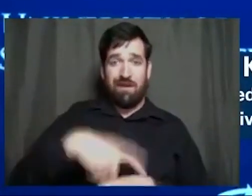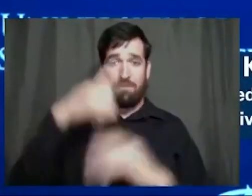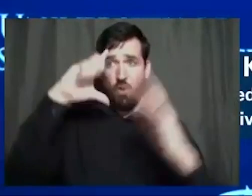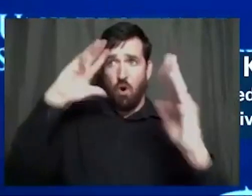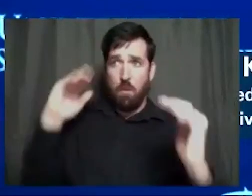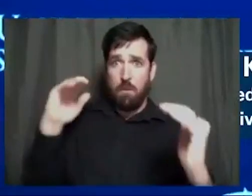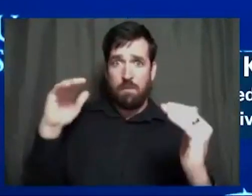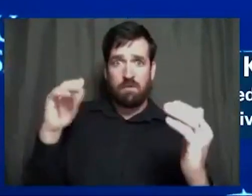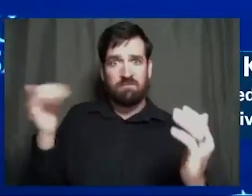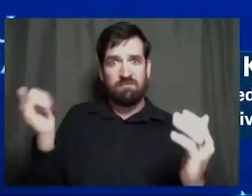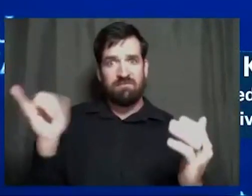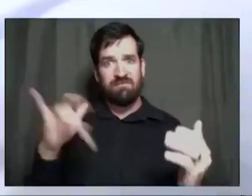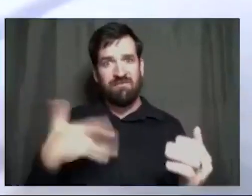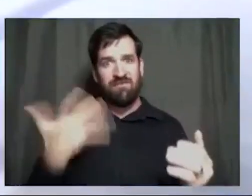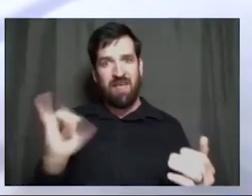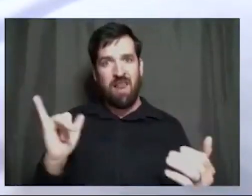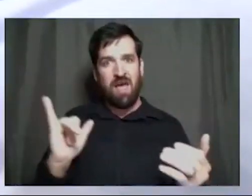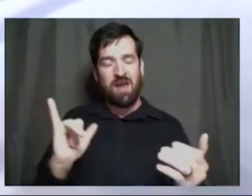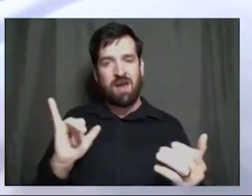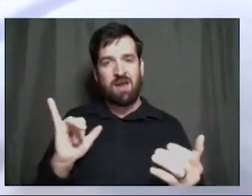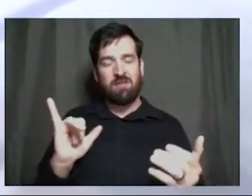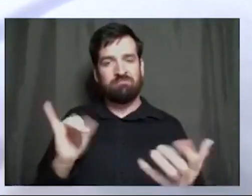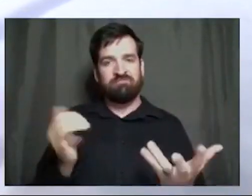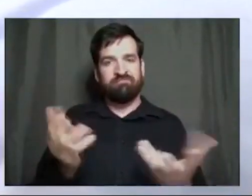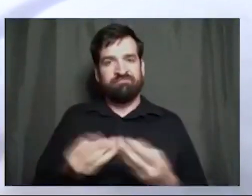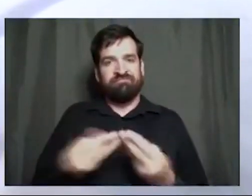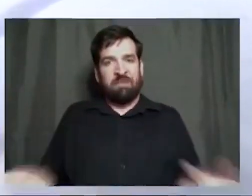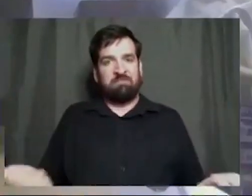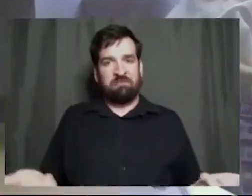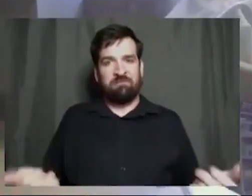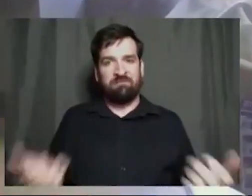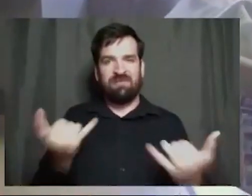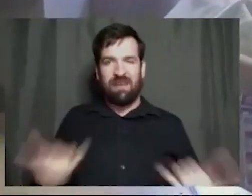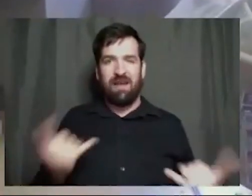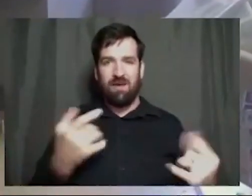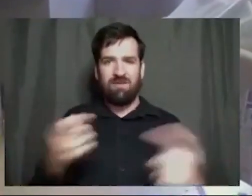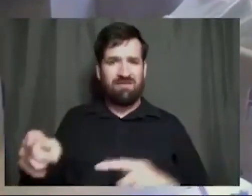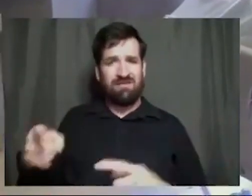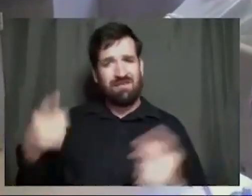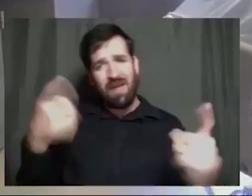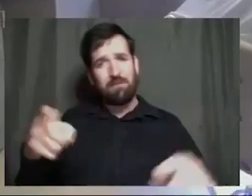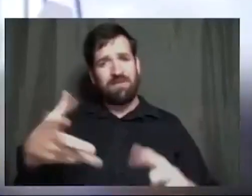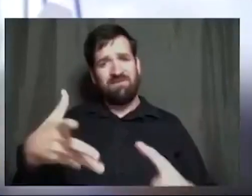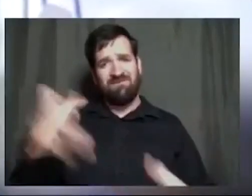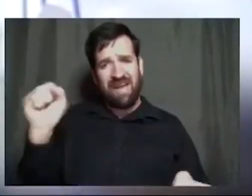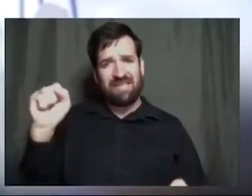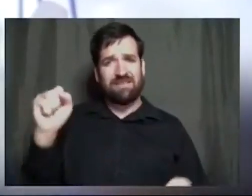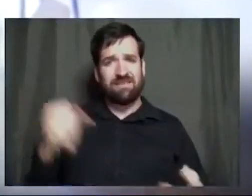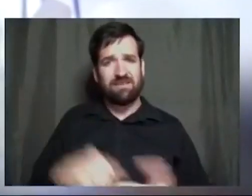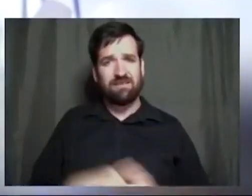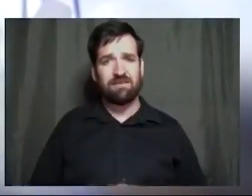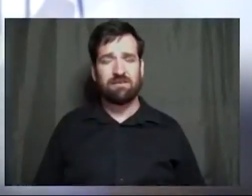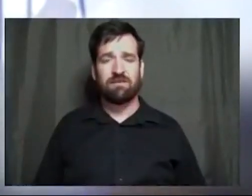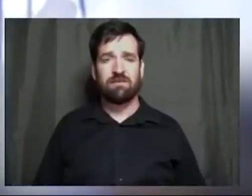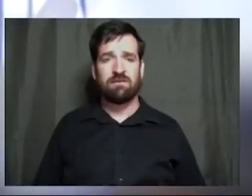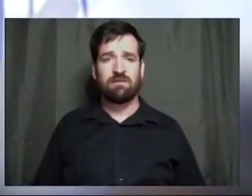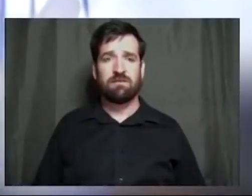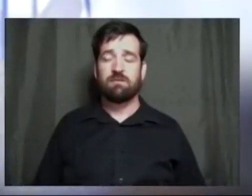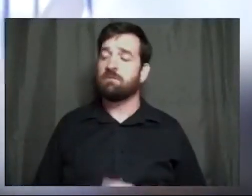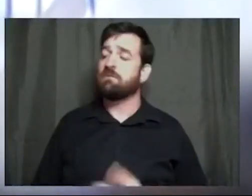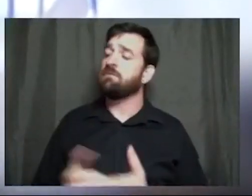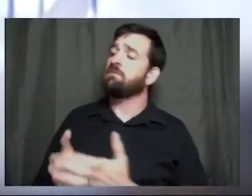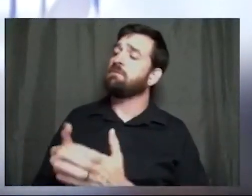swallowed up by what we're dealing with now. And it happens so fast and so furiously. God, please gather